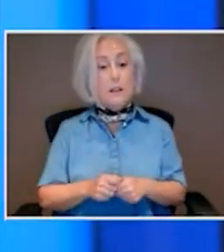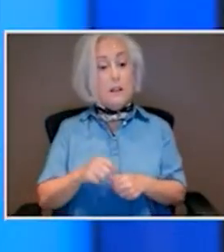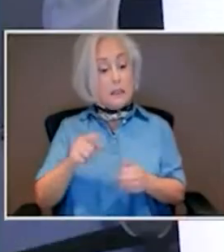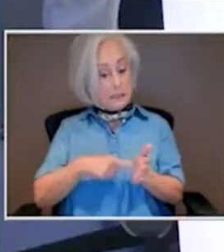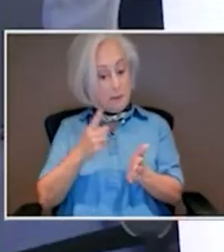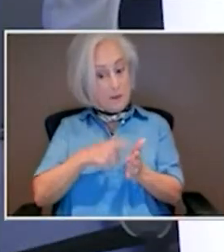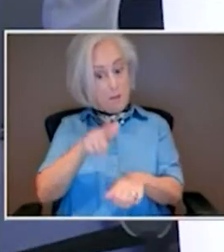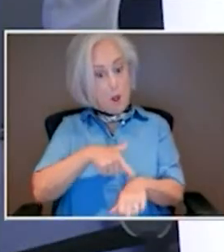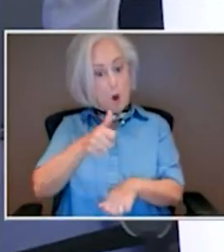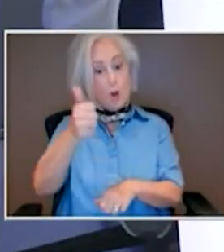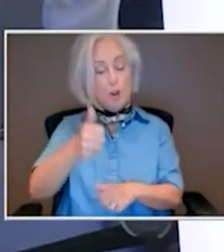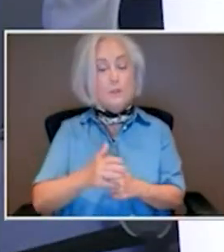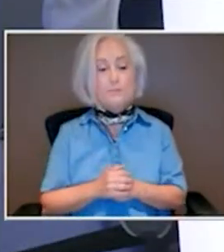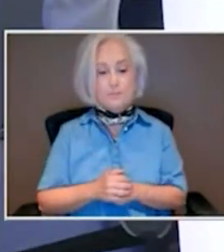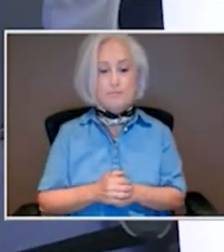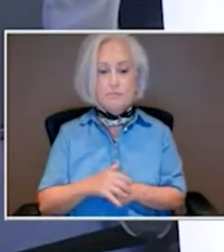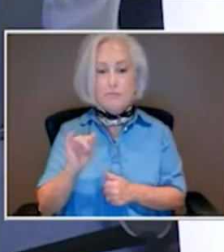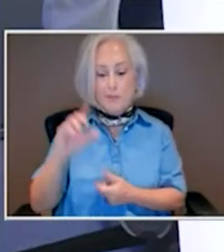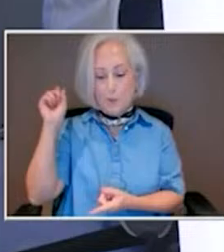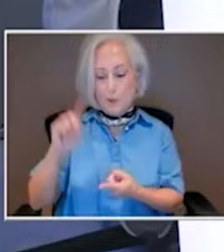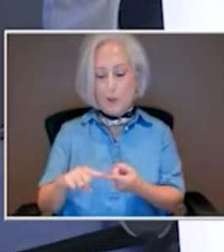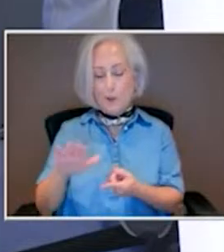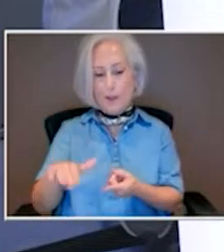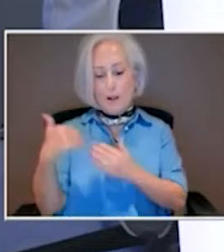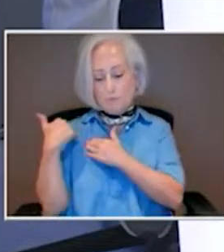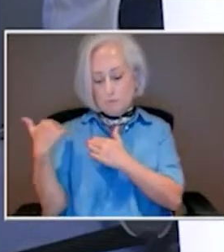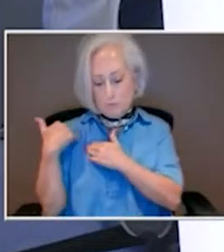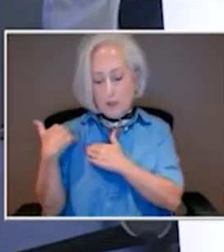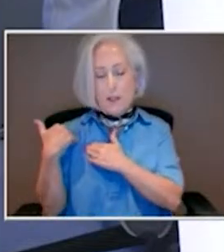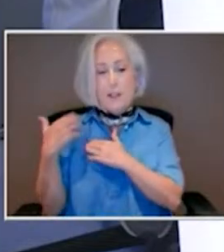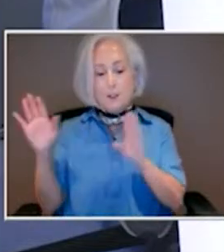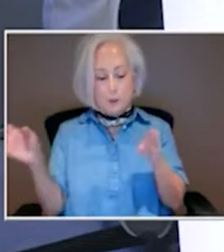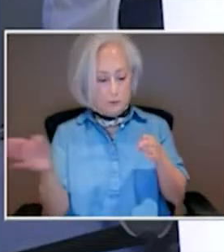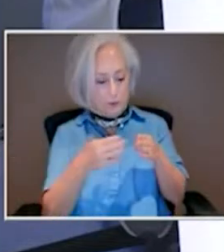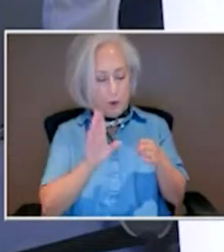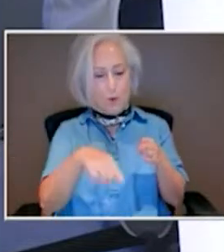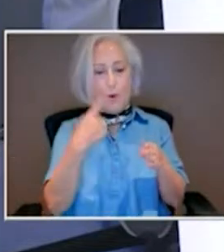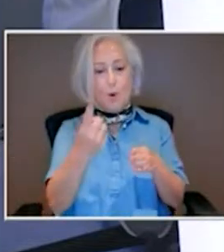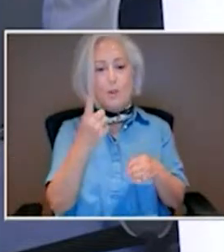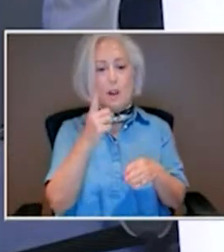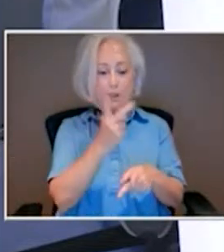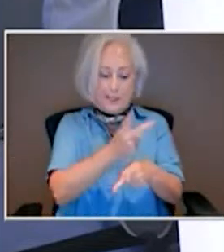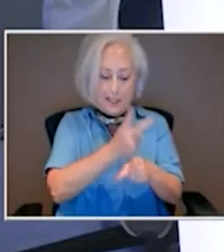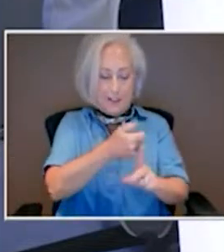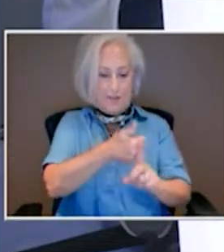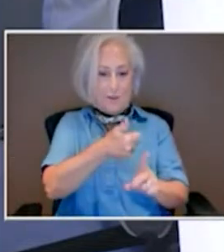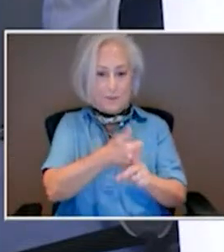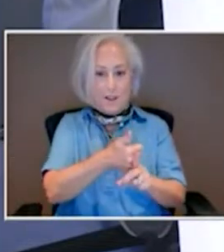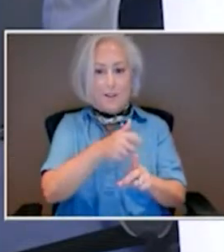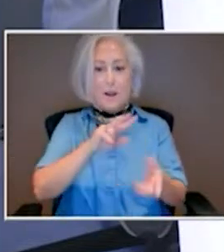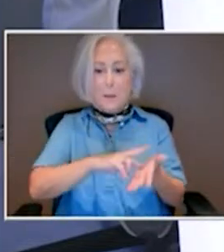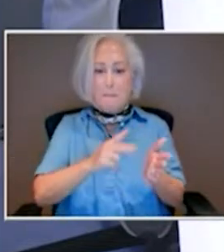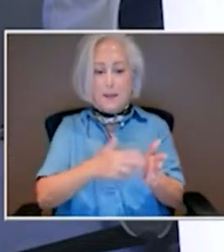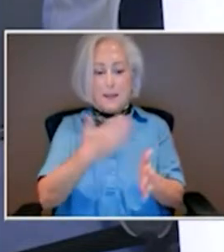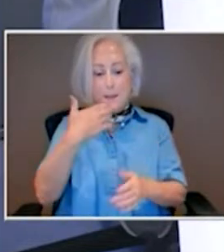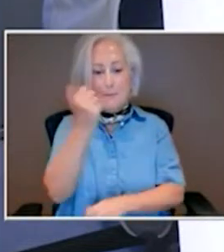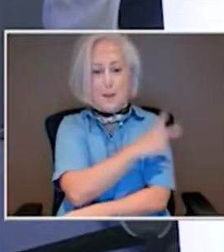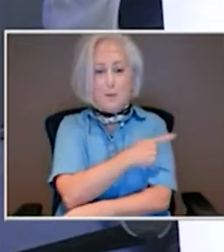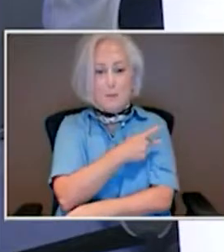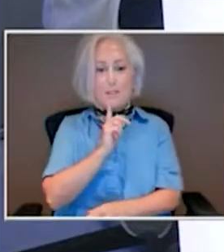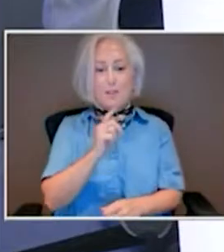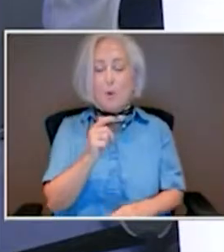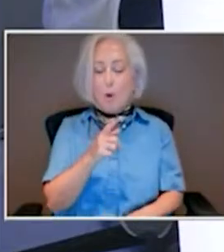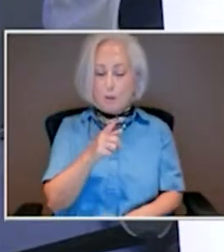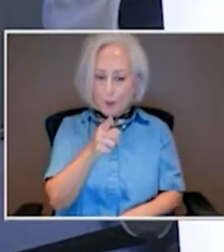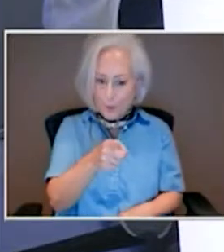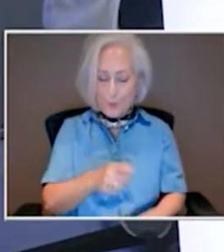And just alleviating that burden so that they can then get down to taking care of themselves, which makes them a better patient for you to care for. That's right.